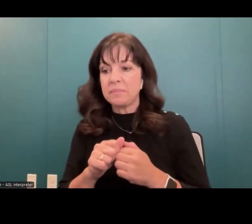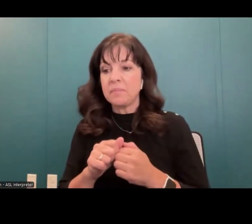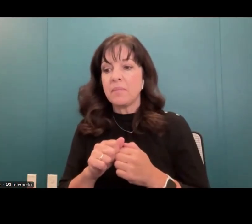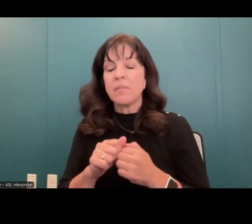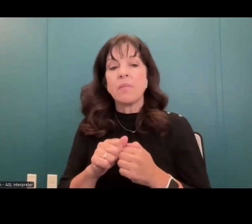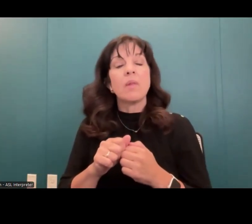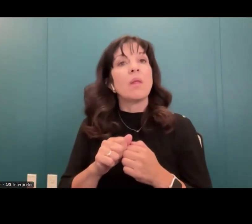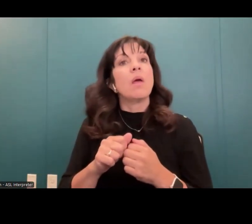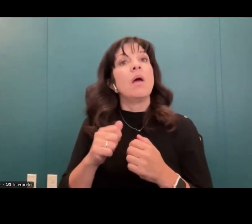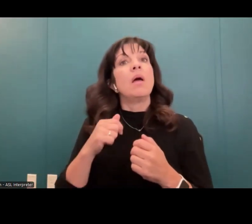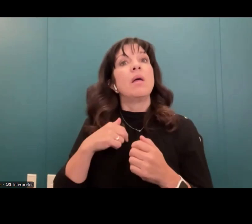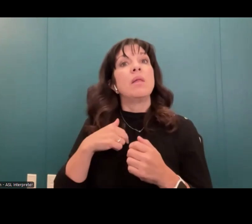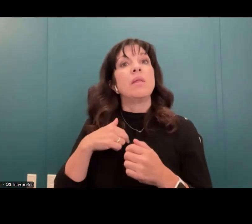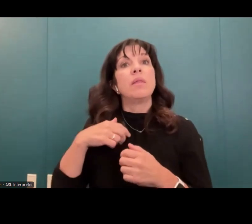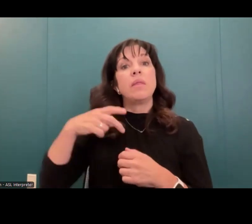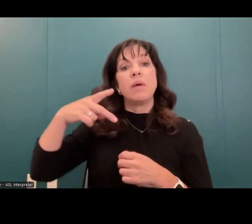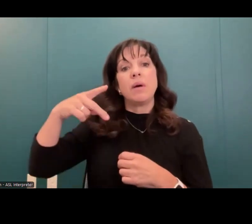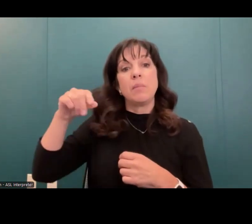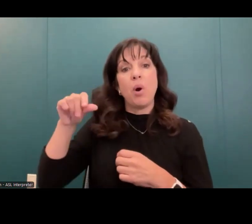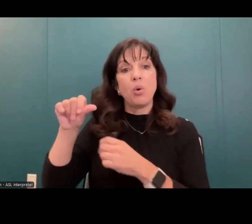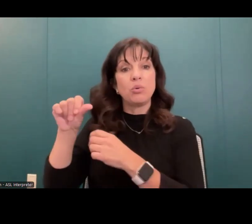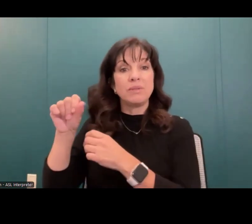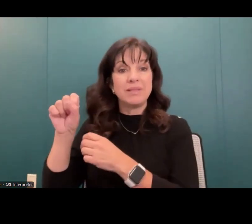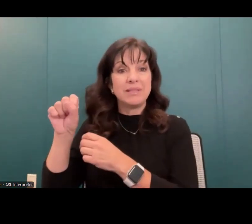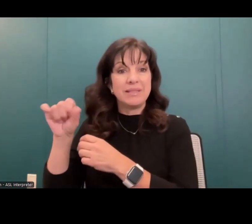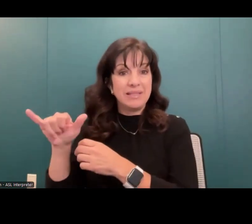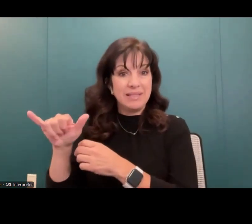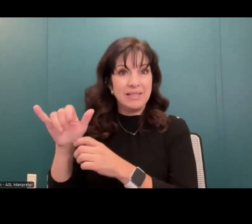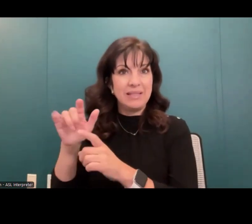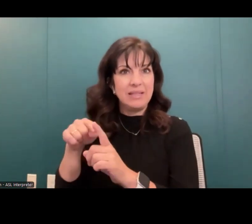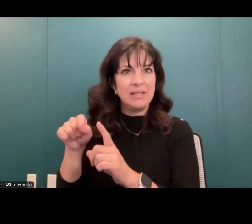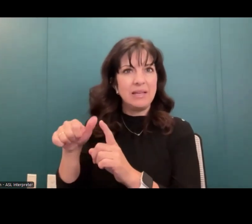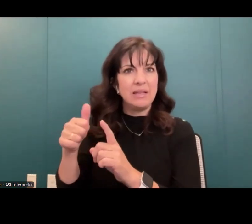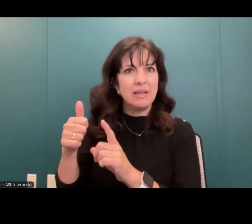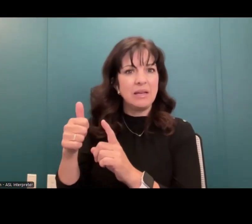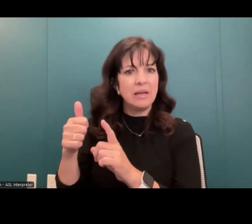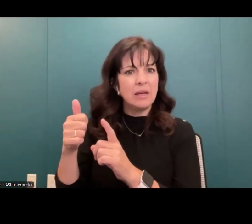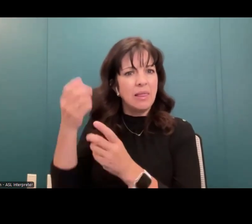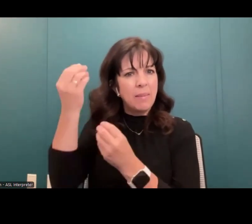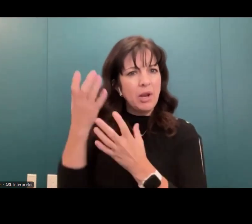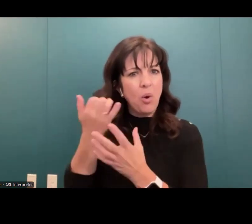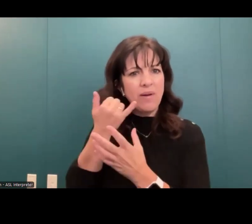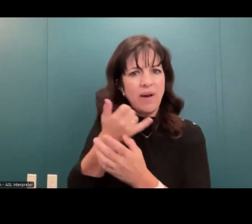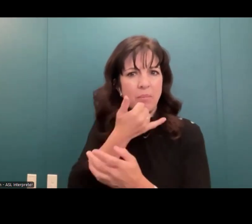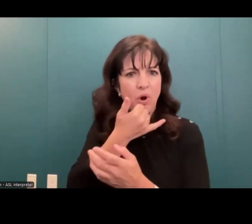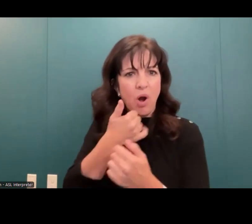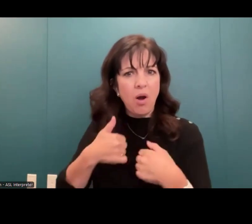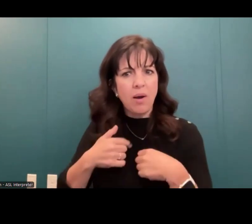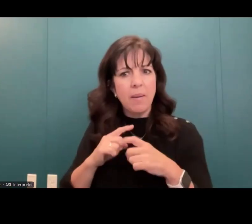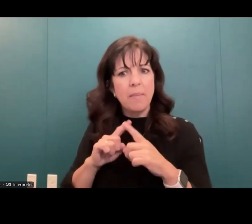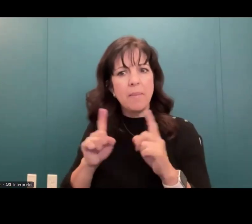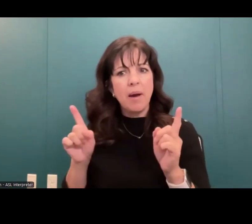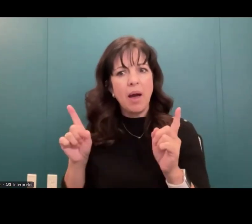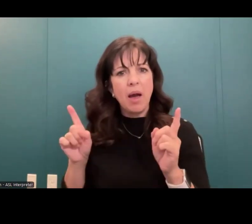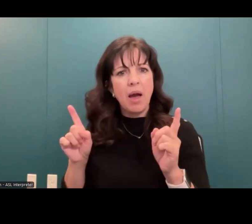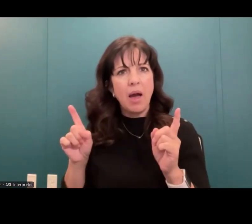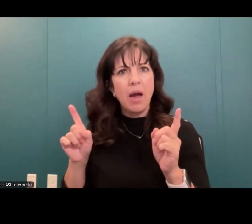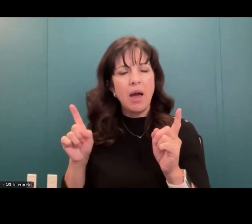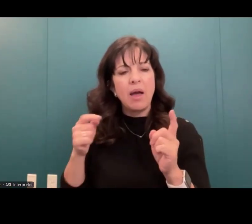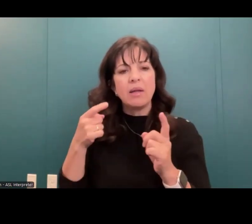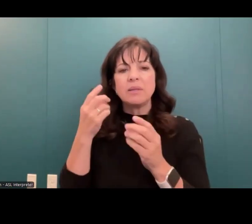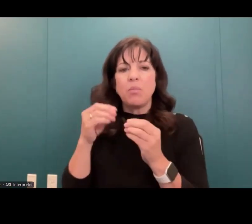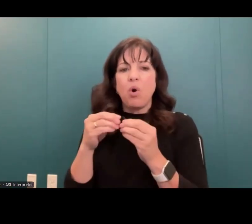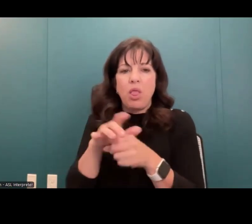The POSI's actually, and Colin and others, correct me if I get this wrong, it's actually more of a